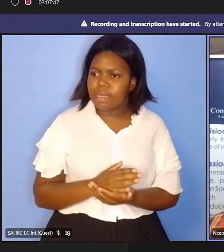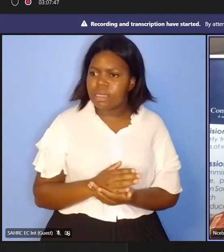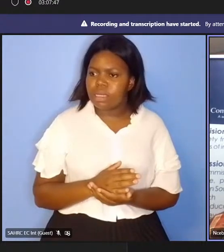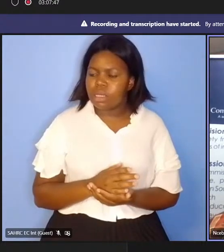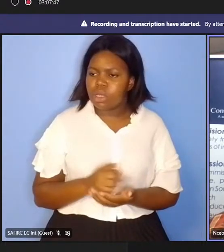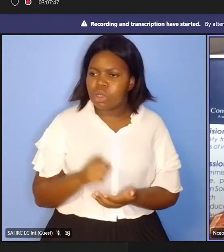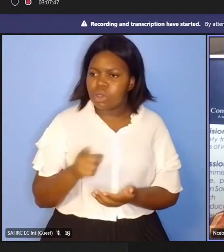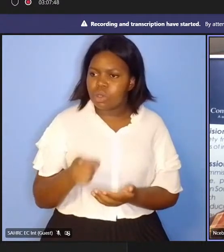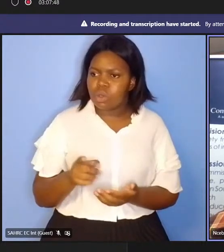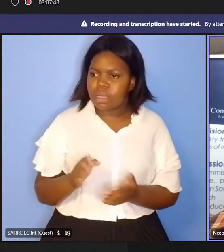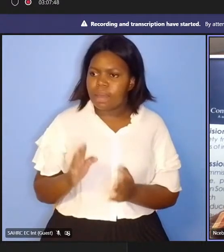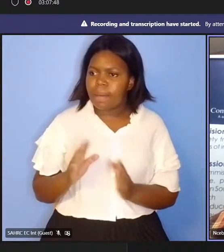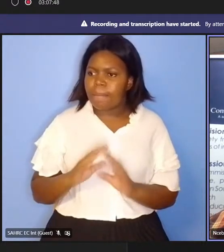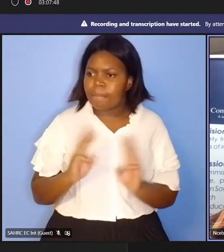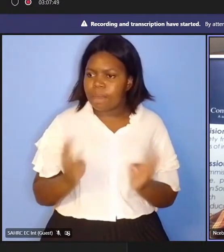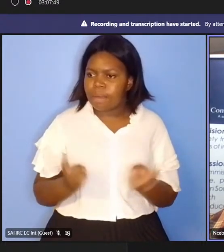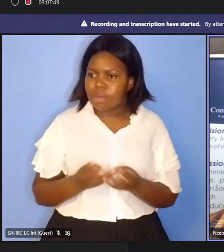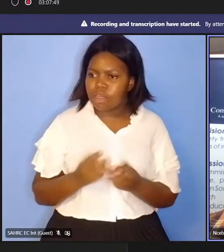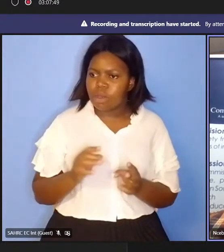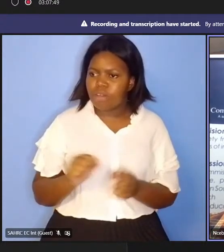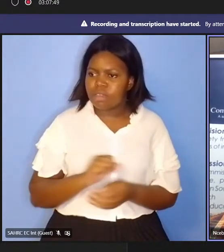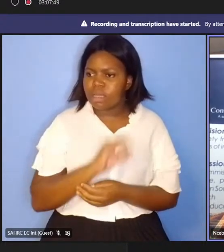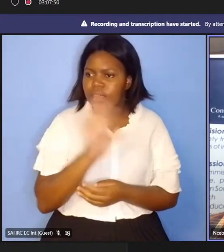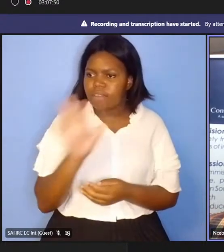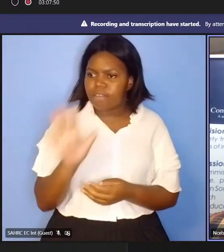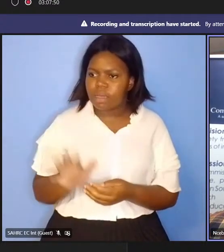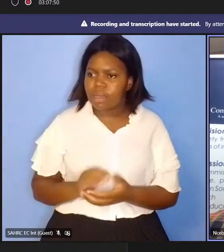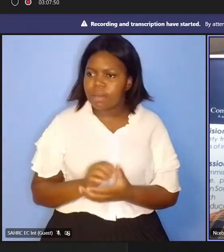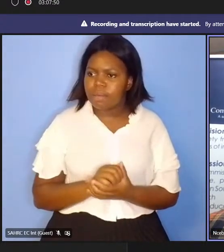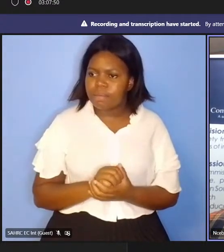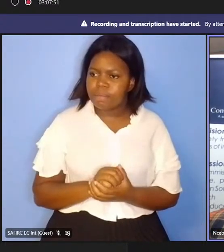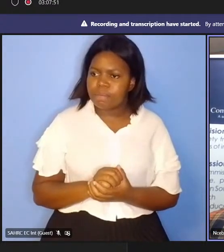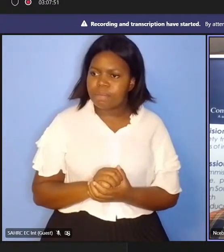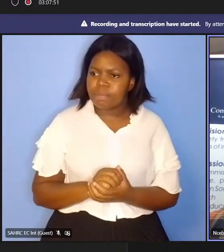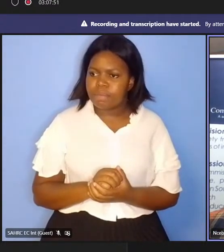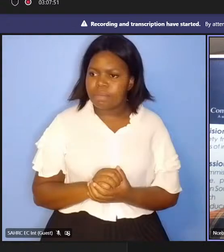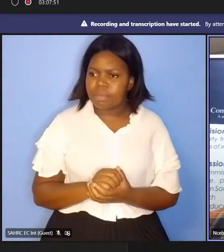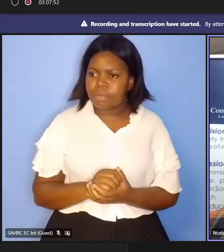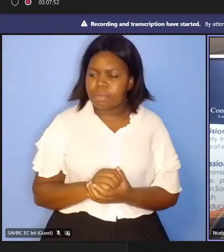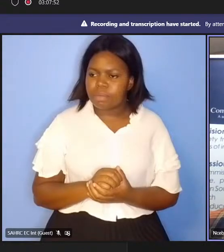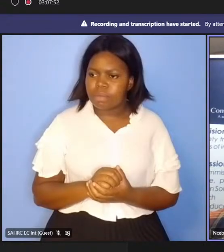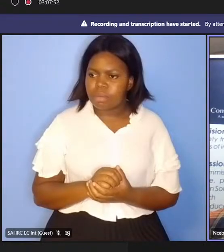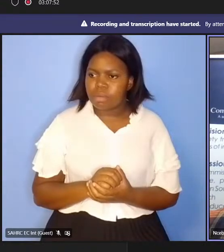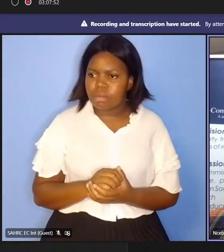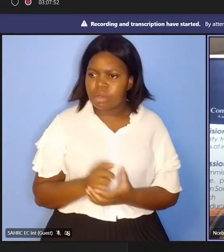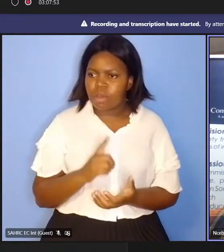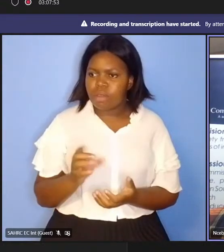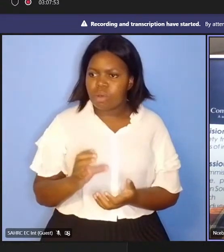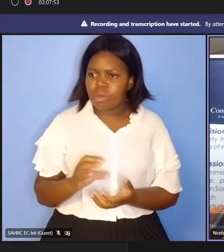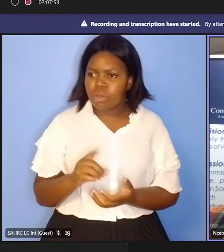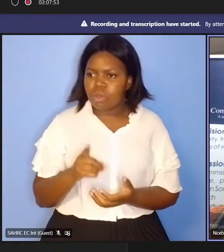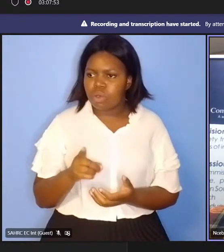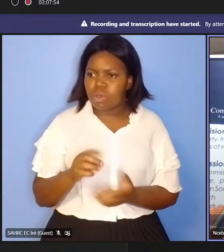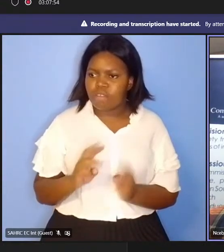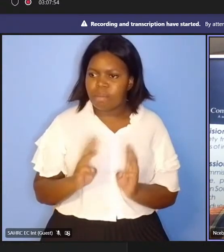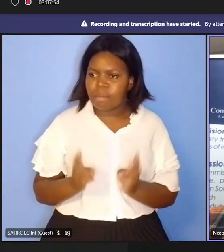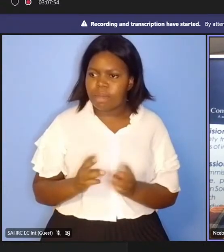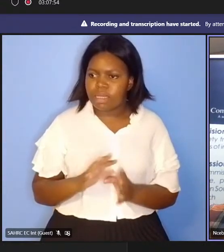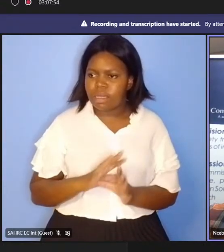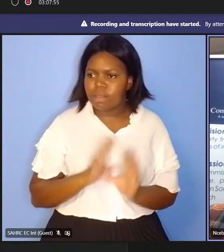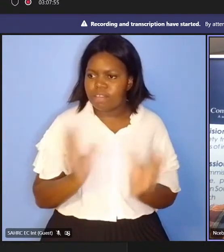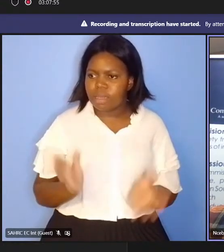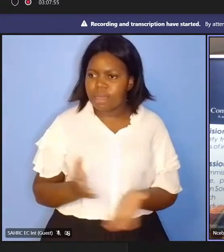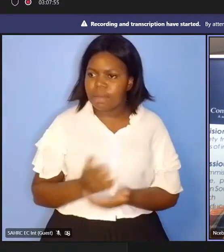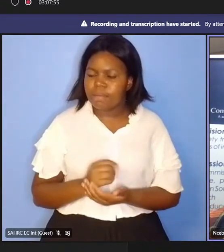the Republic of South Africa in observance of the Constitution of the Republic of South Africa or any other